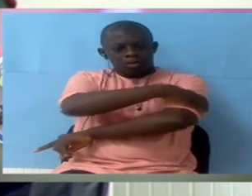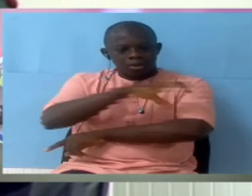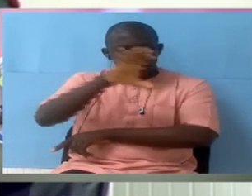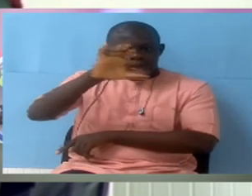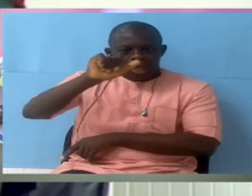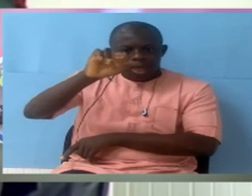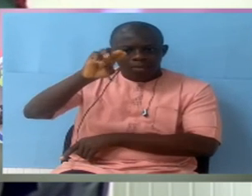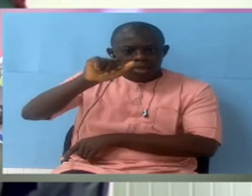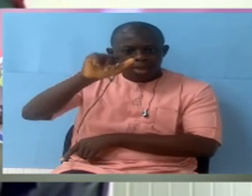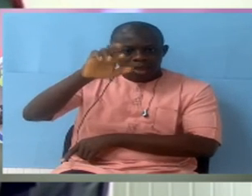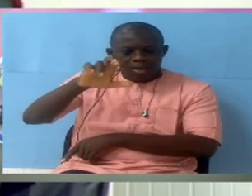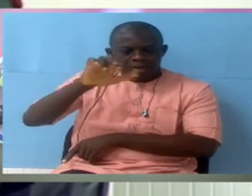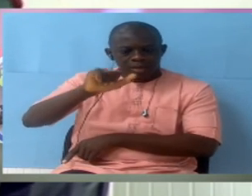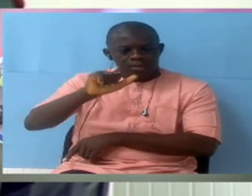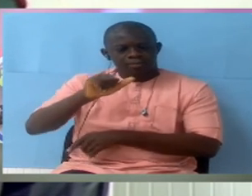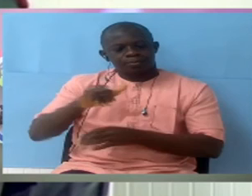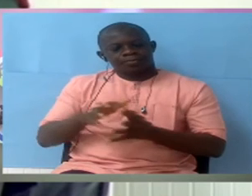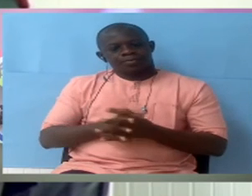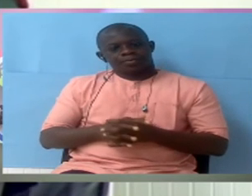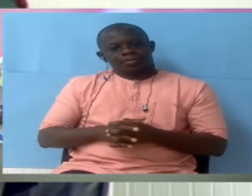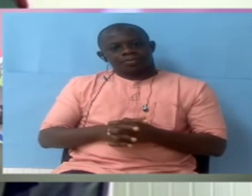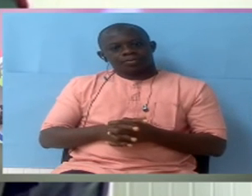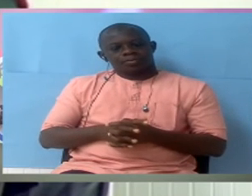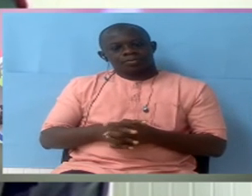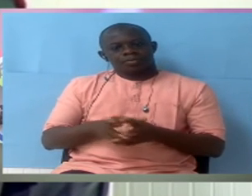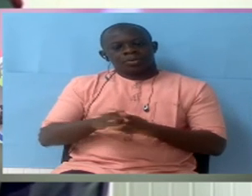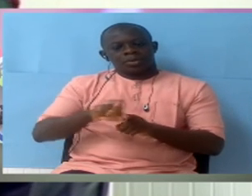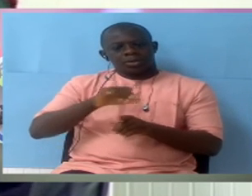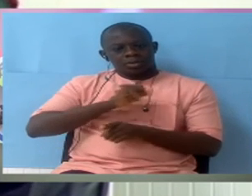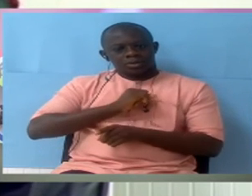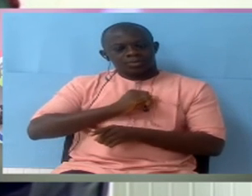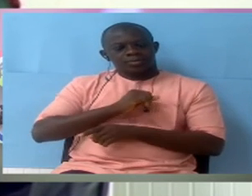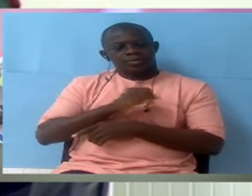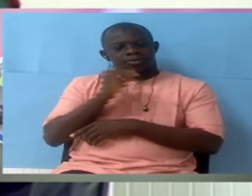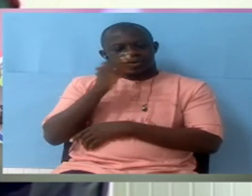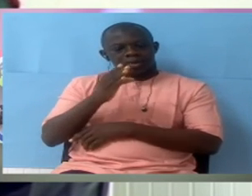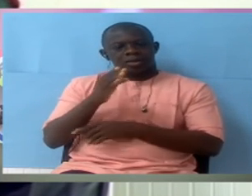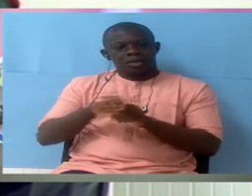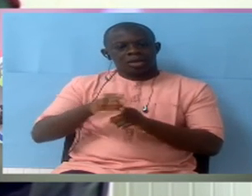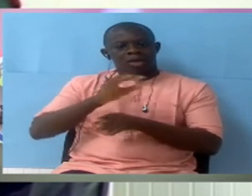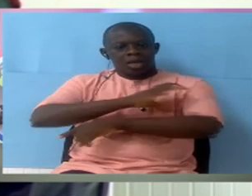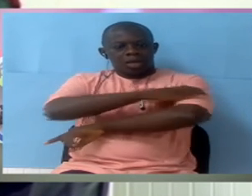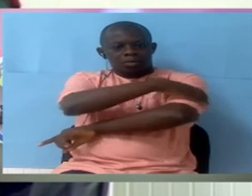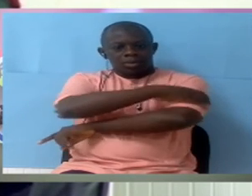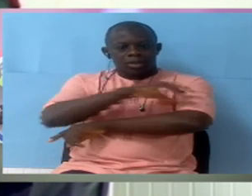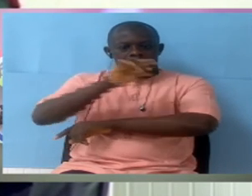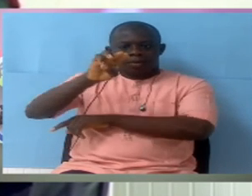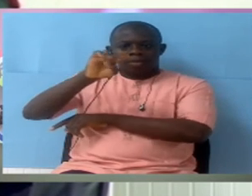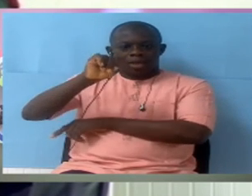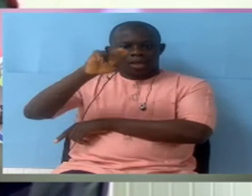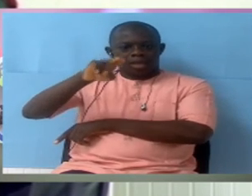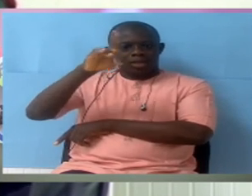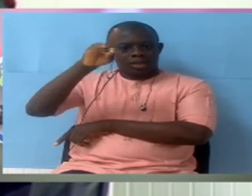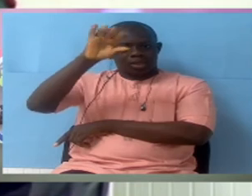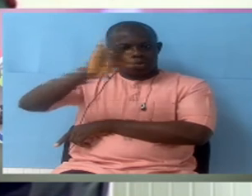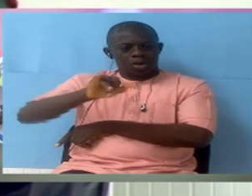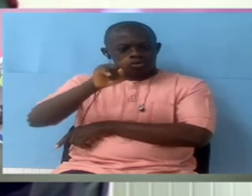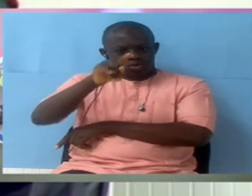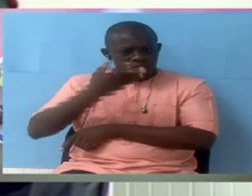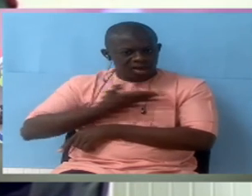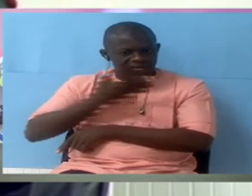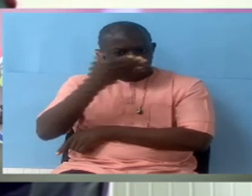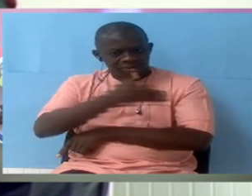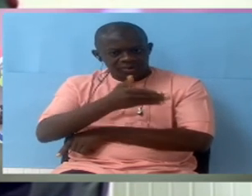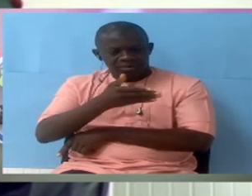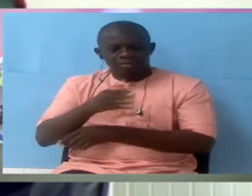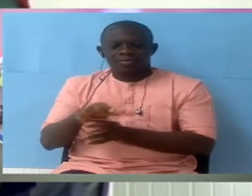la kone Captain Kamara. He say Captain Mendy, you are here. Ci la mané ma Captain Mendy,